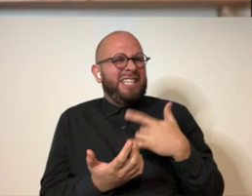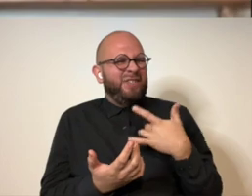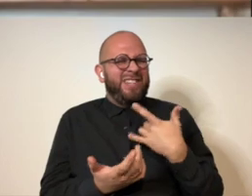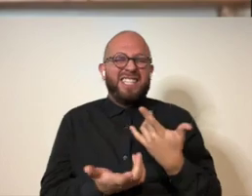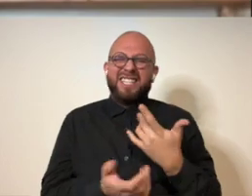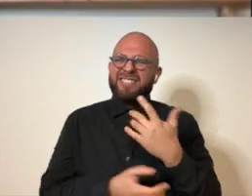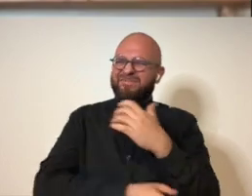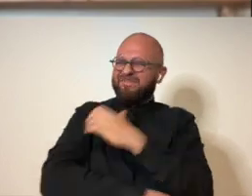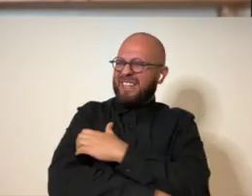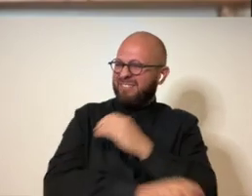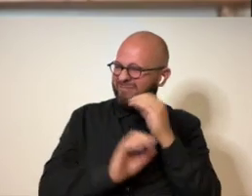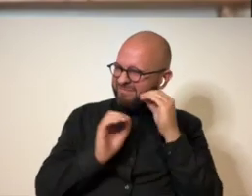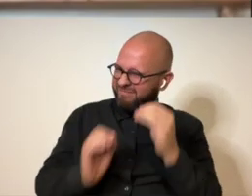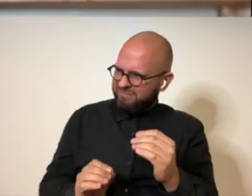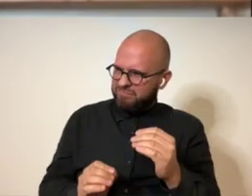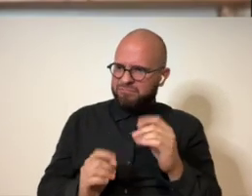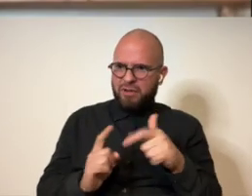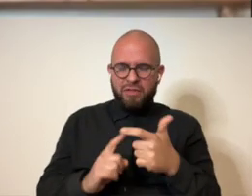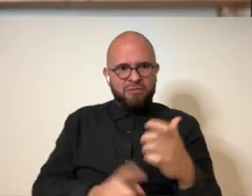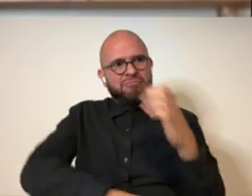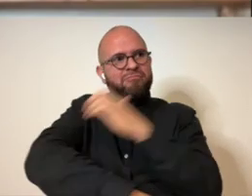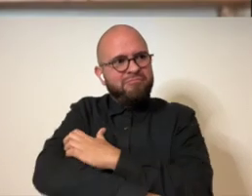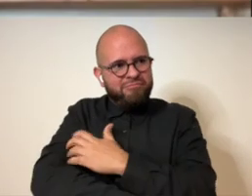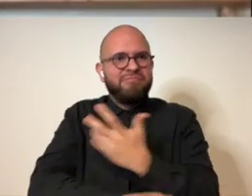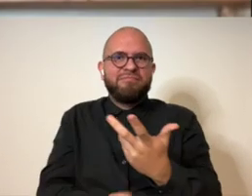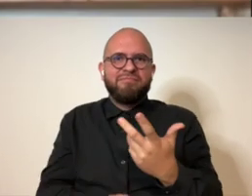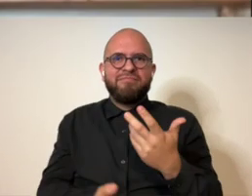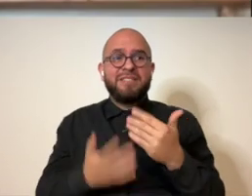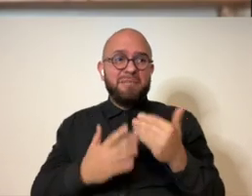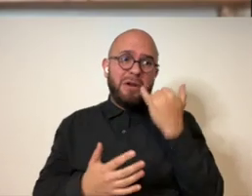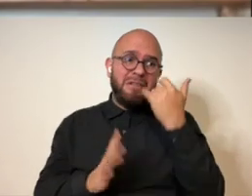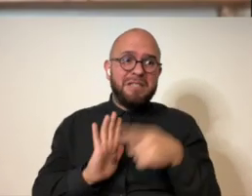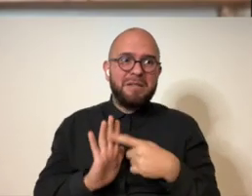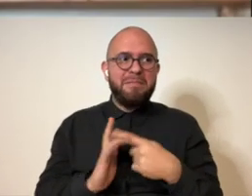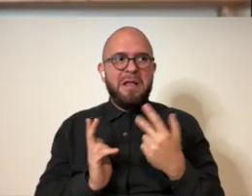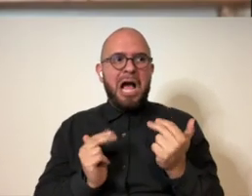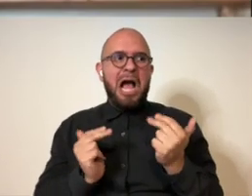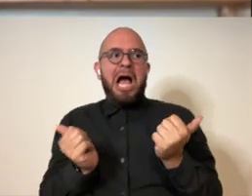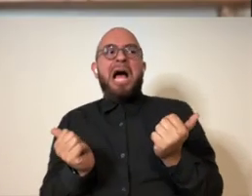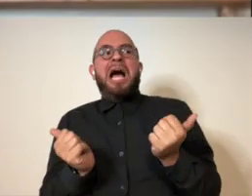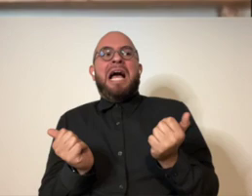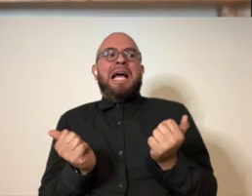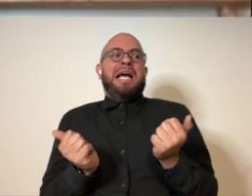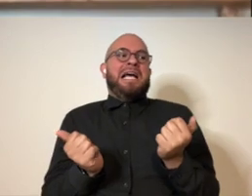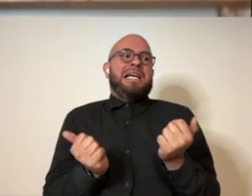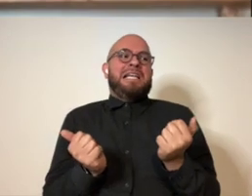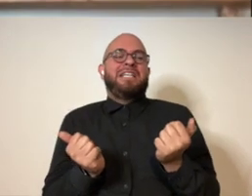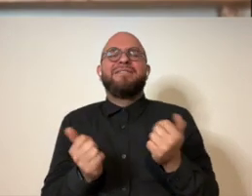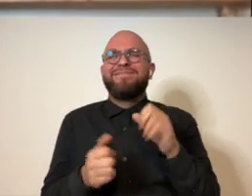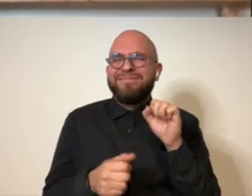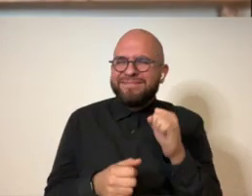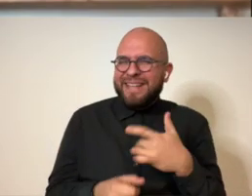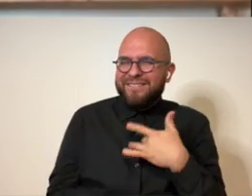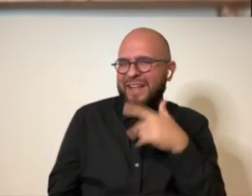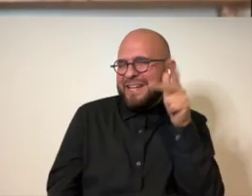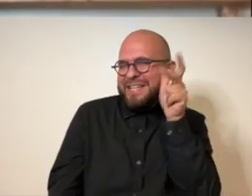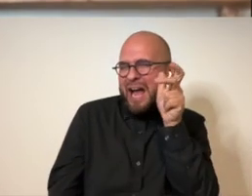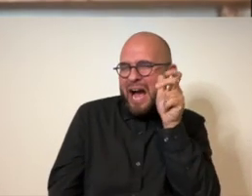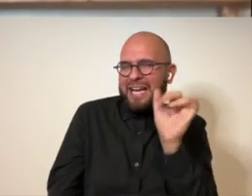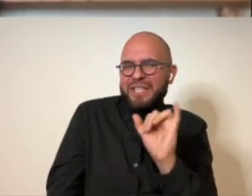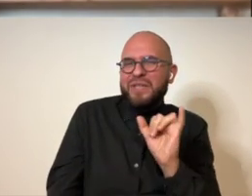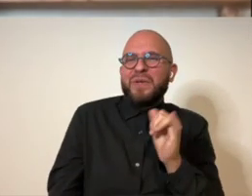thing, especially when it's come, if it has come from a place where you didn't feel powerful at all. Even if sometimes it's,